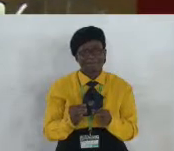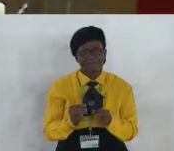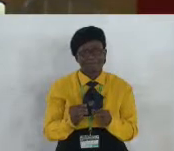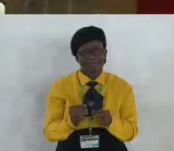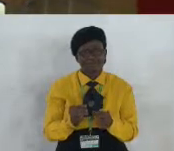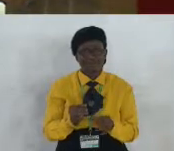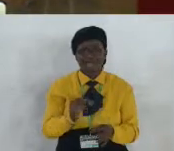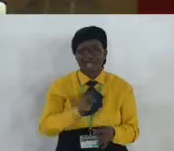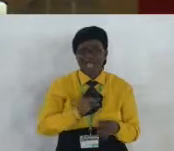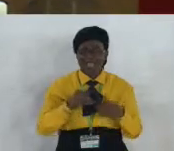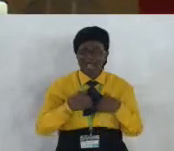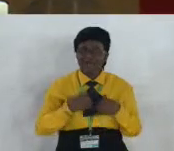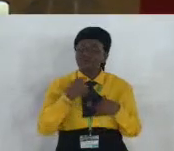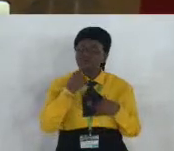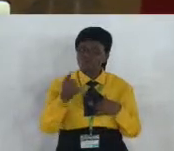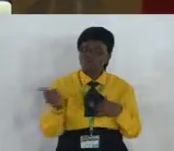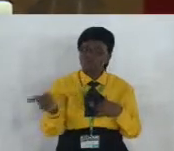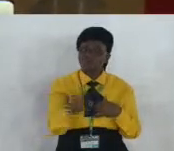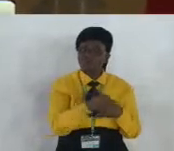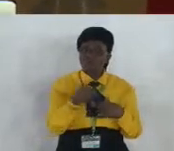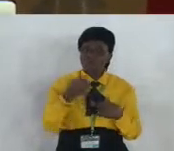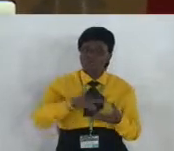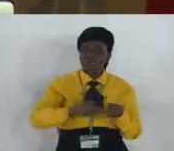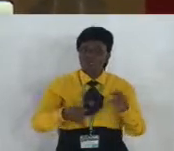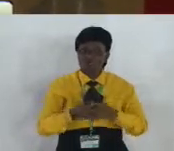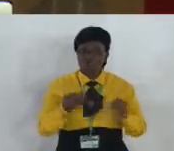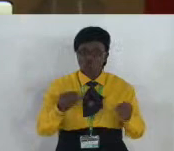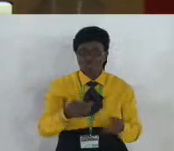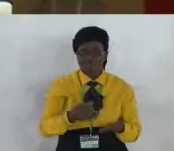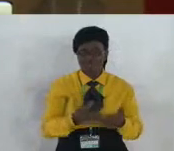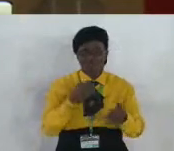I've told this story before, long time ago now.